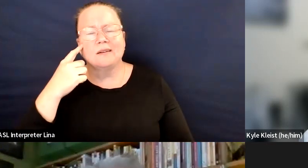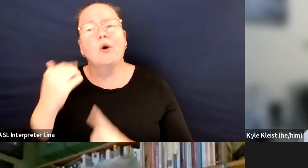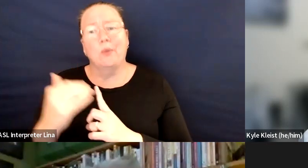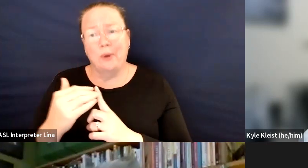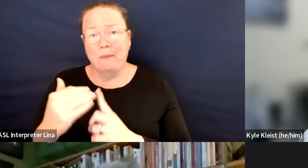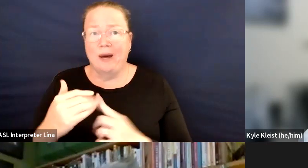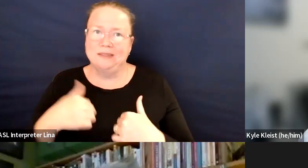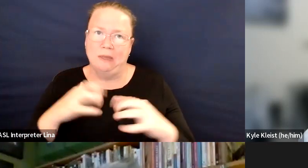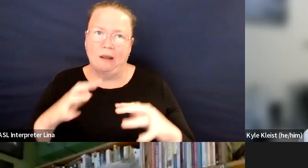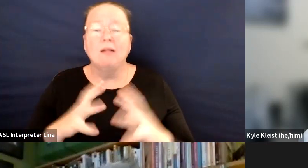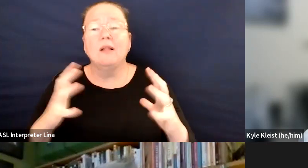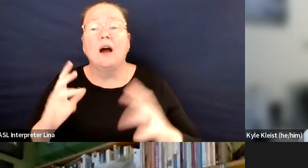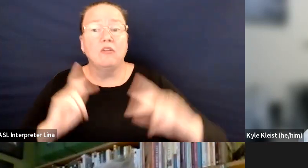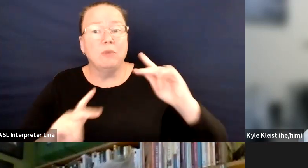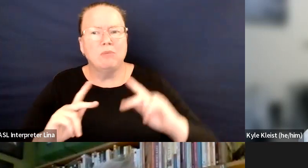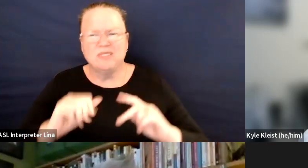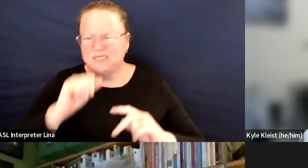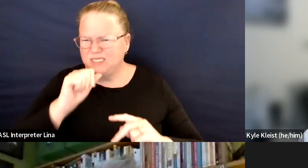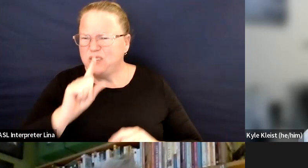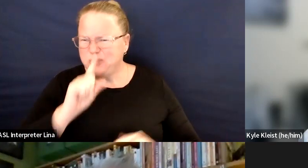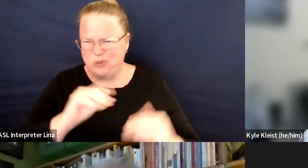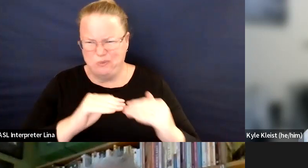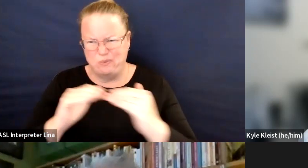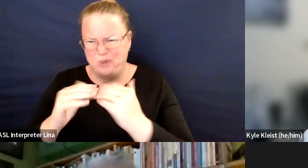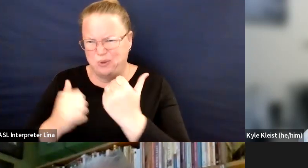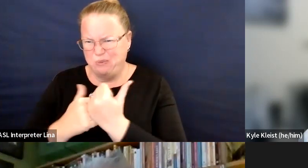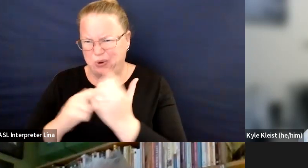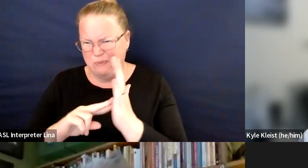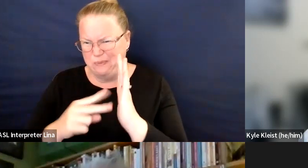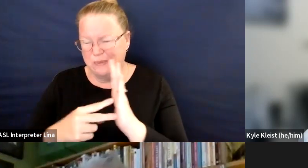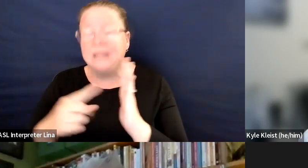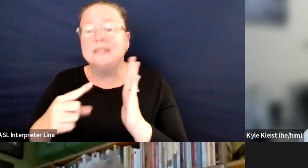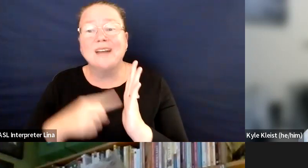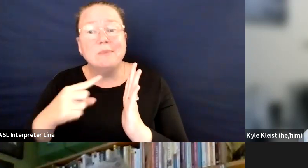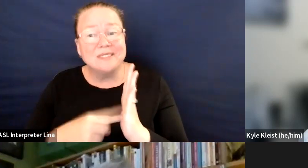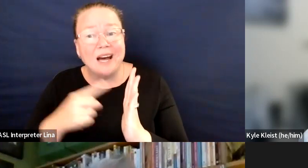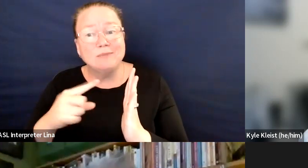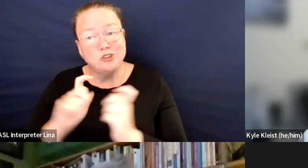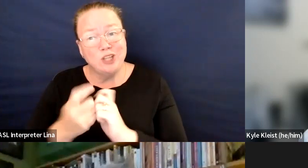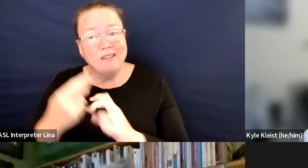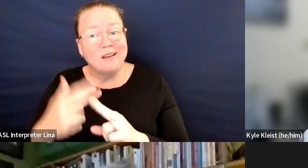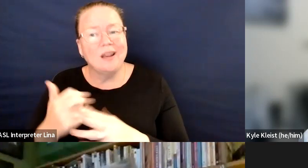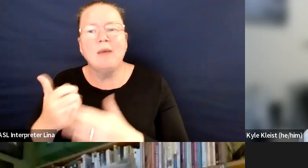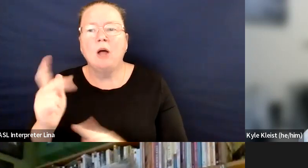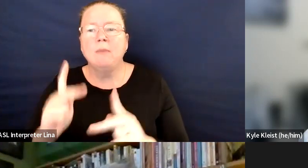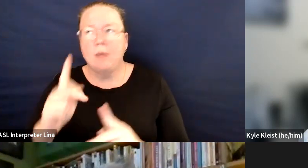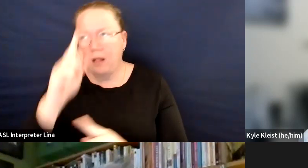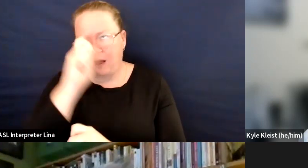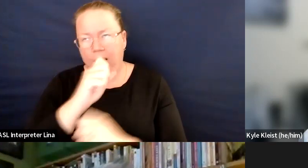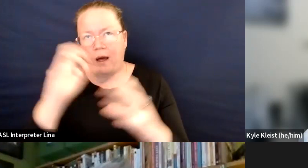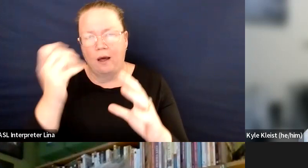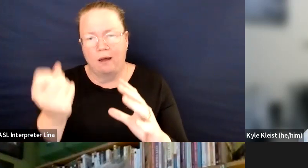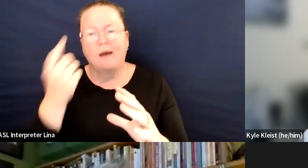me, should I say, that lots of people are unsure what peer support means. So sometimes maybe renaming it helps people to have a